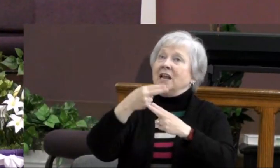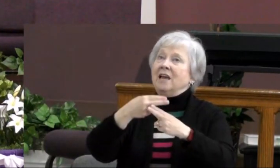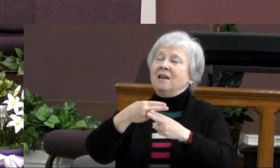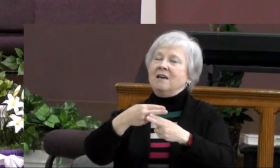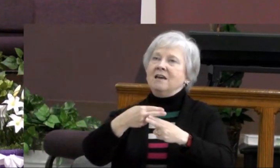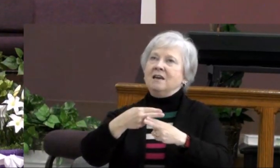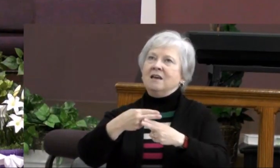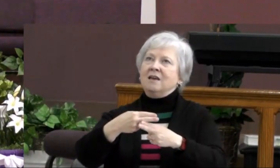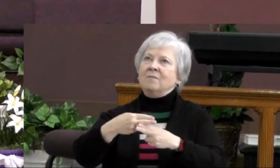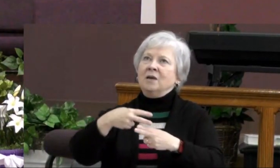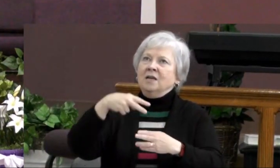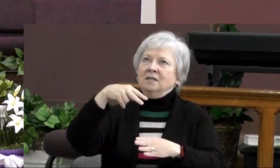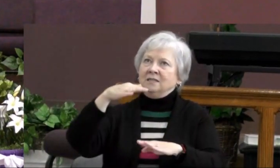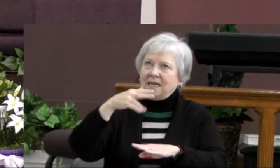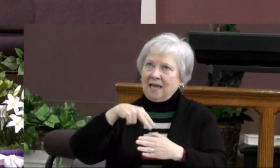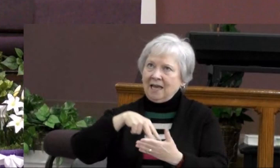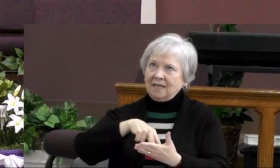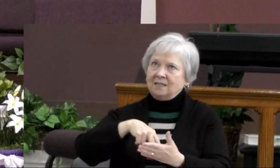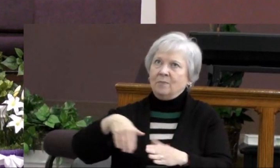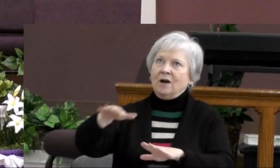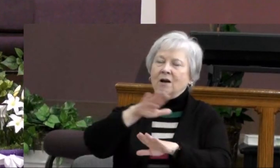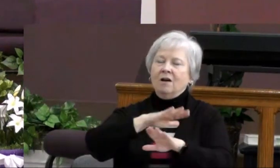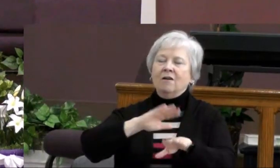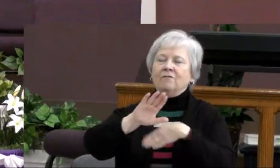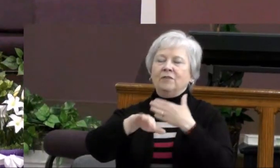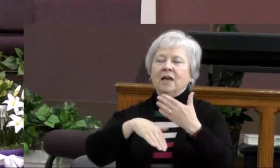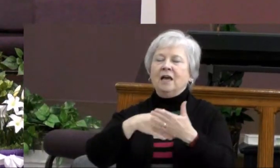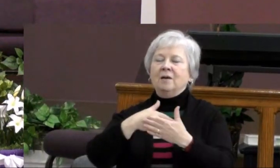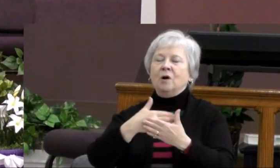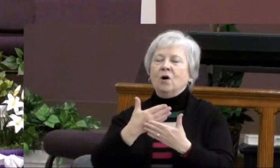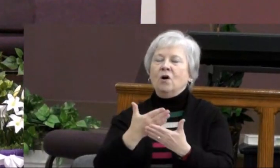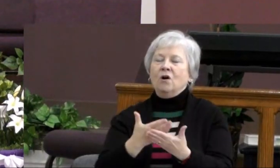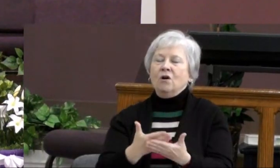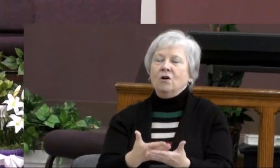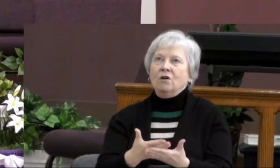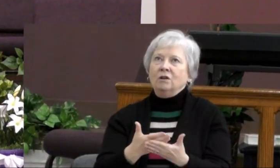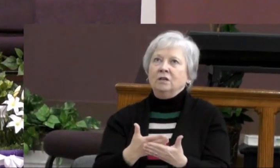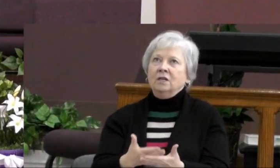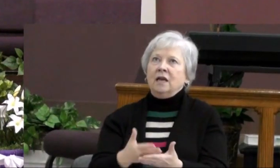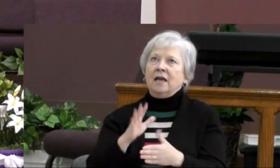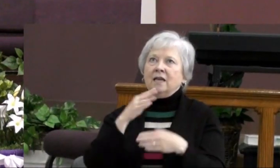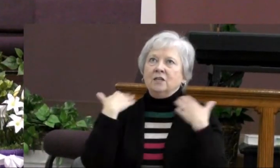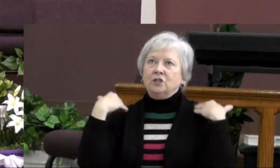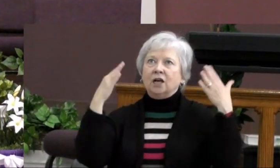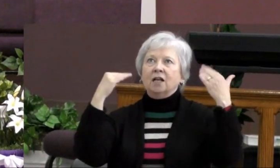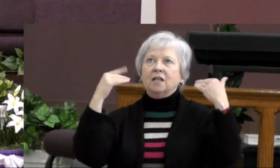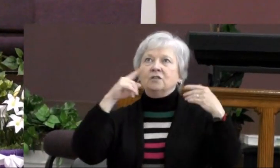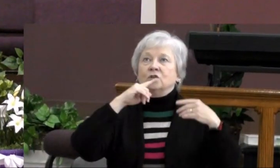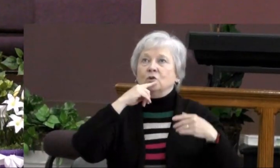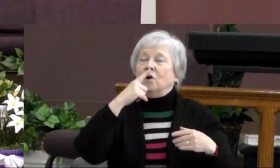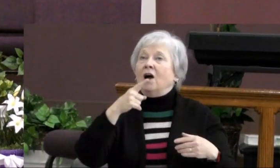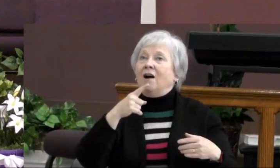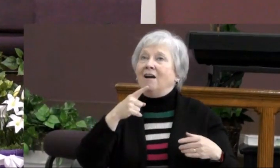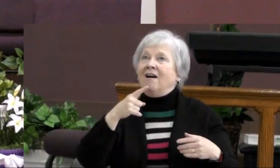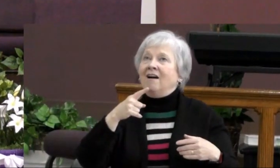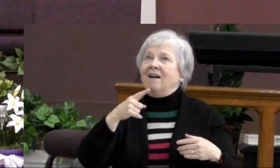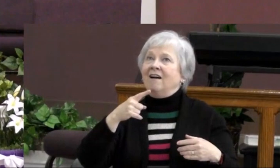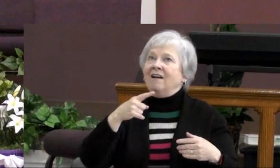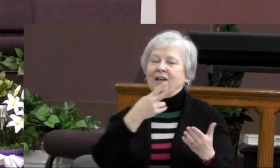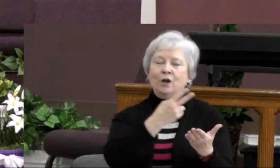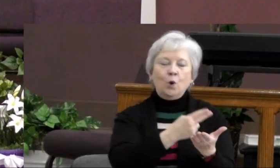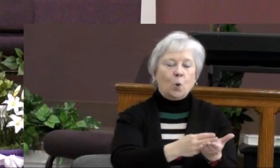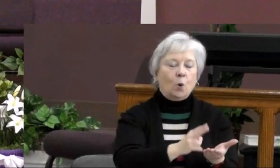Your name stands above them all, and the angels